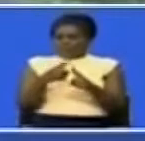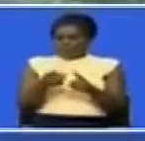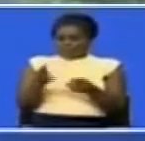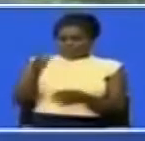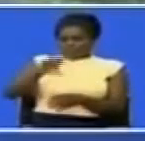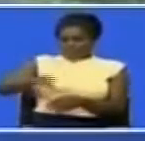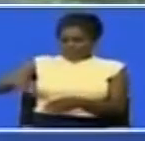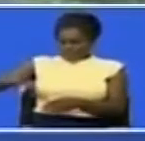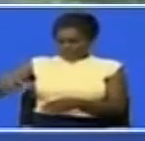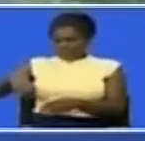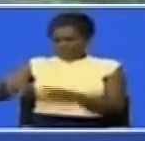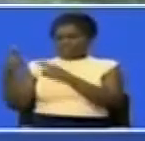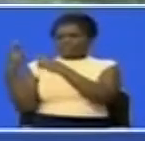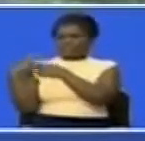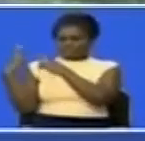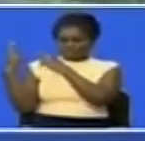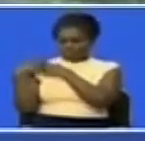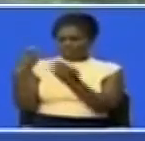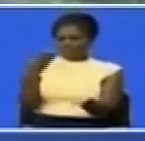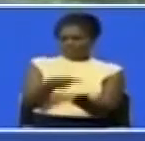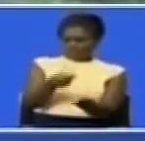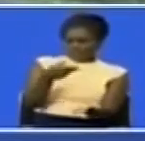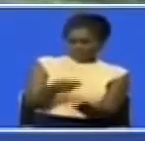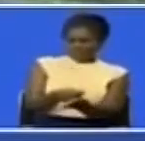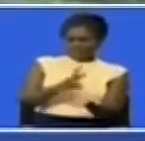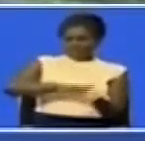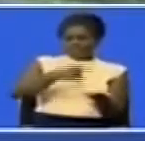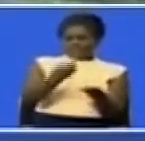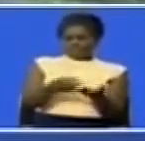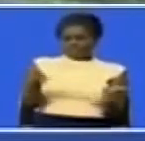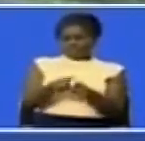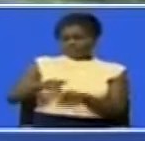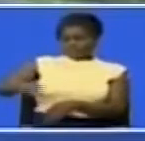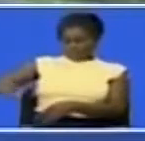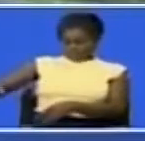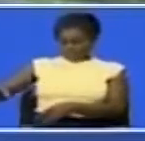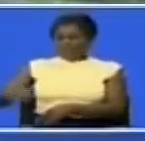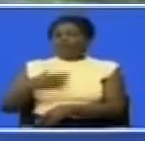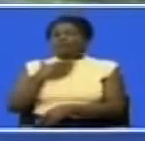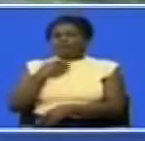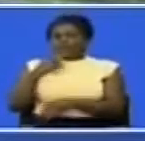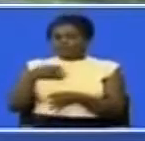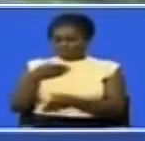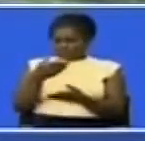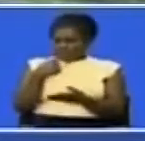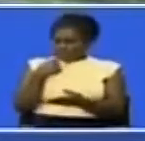county that is responsible for the finances and the resources of the county, we will respond at that